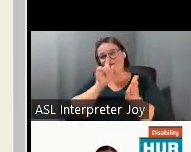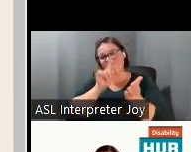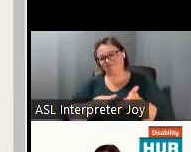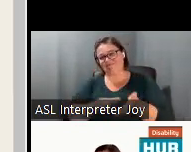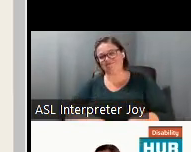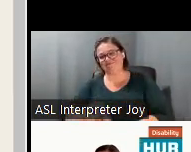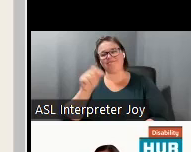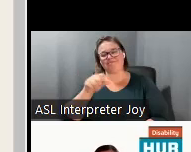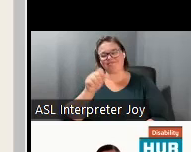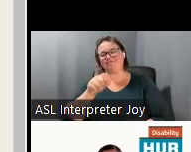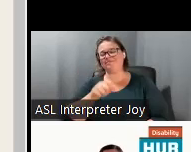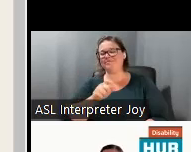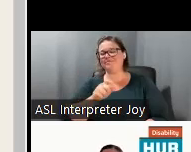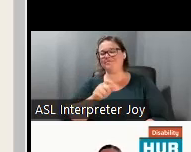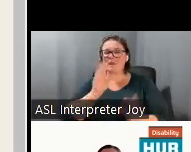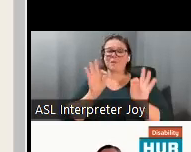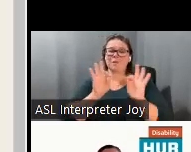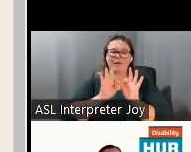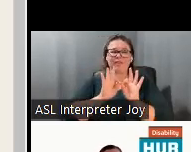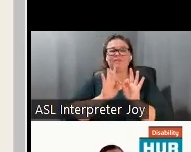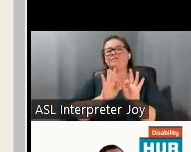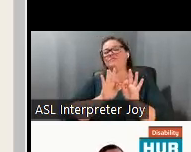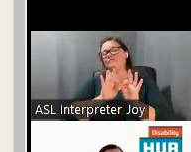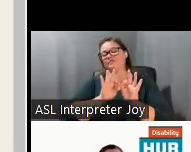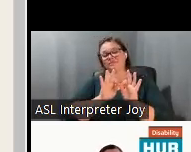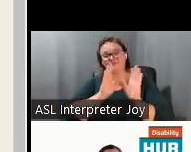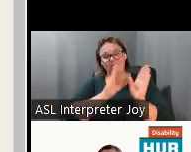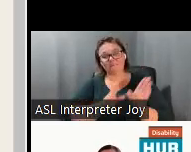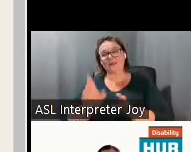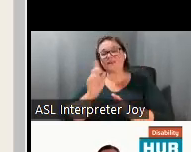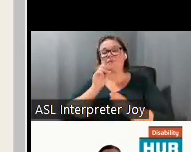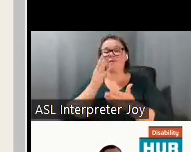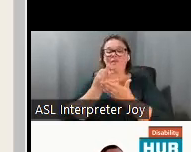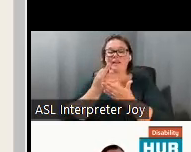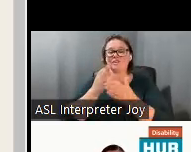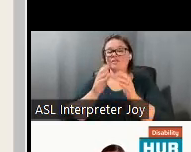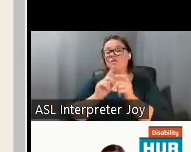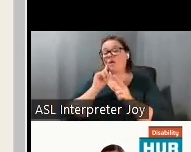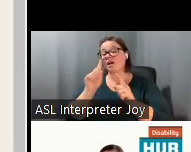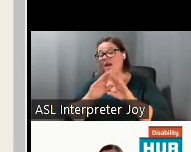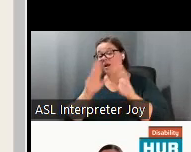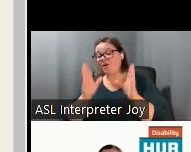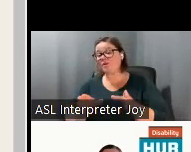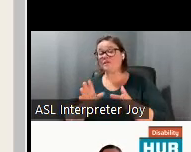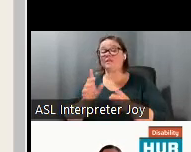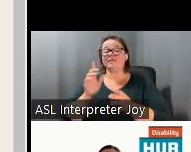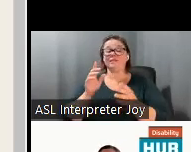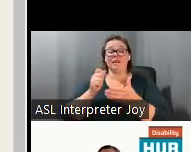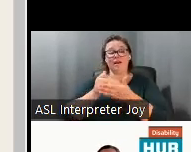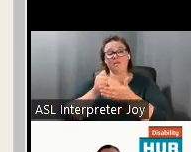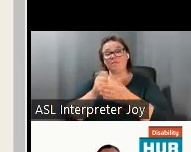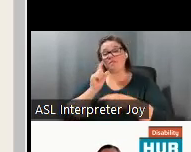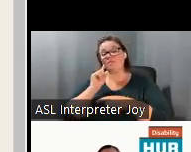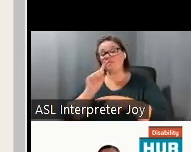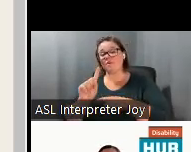are worth exploring to plan financially for housing. These are worth exploring to